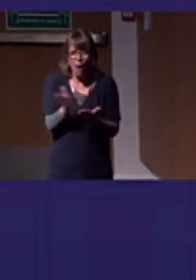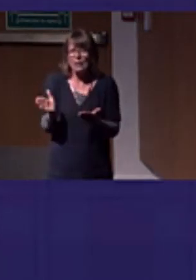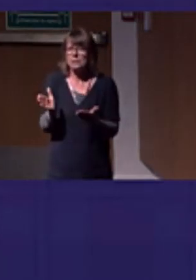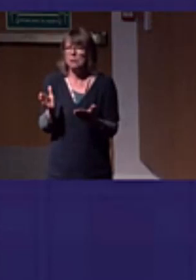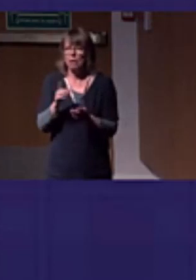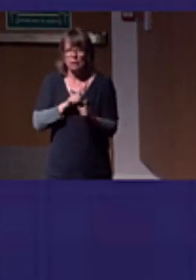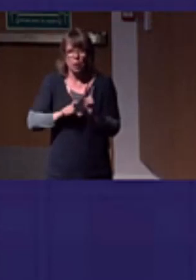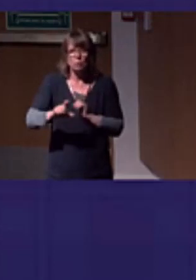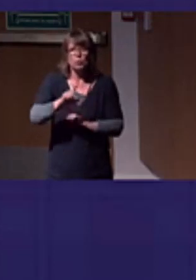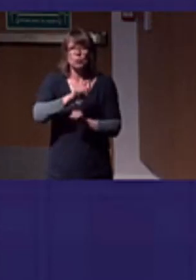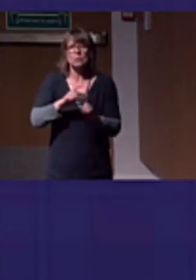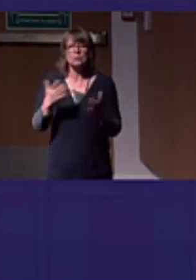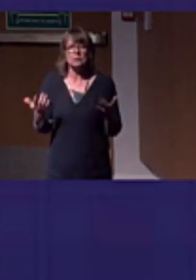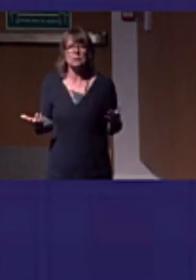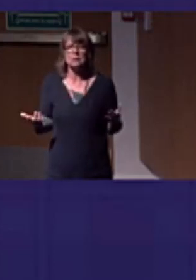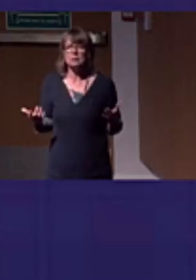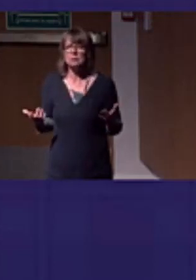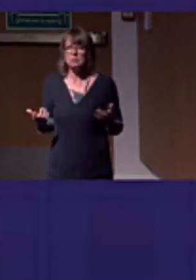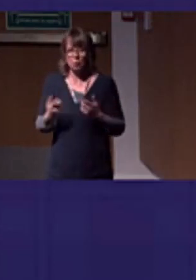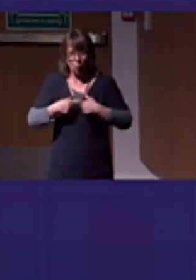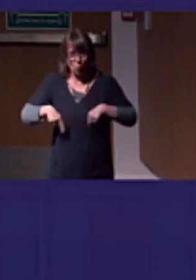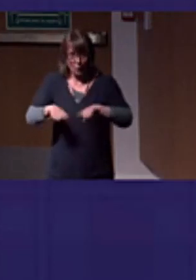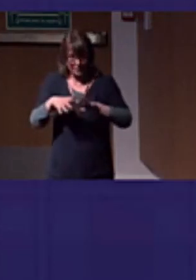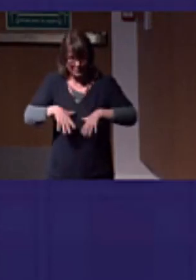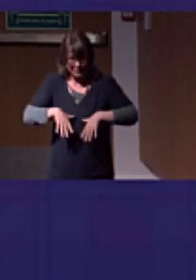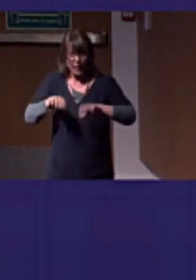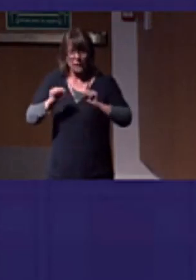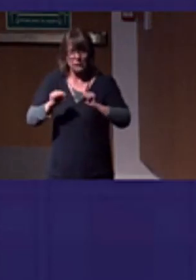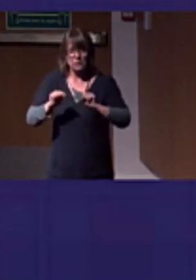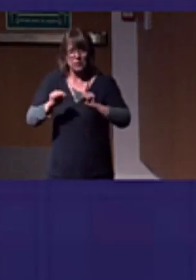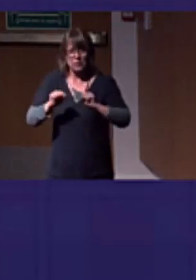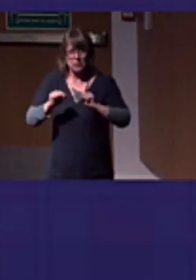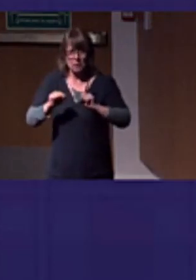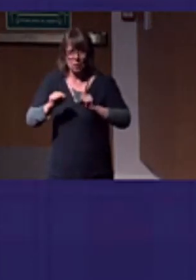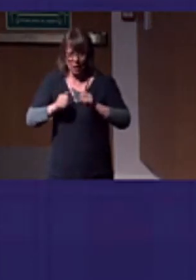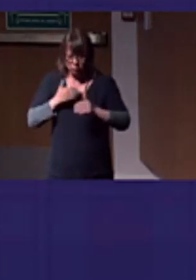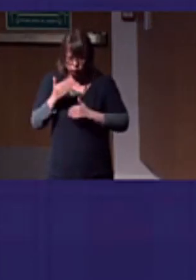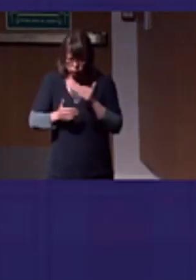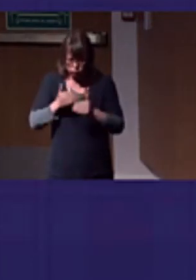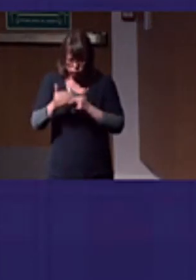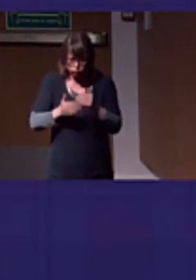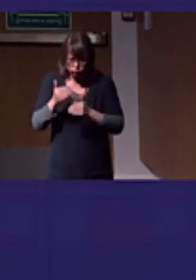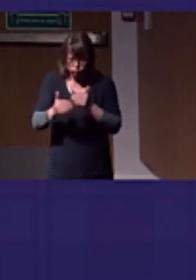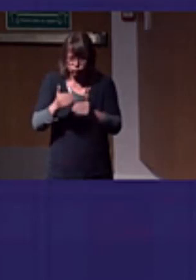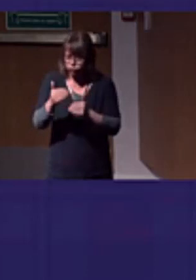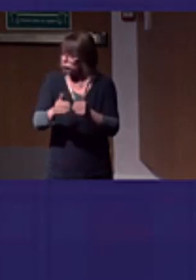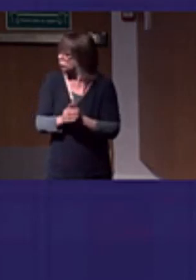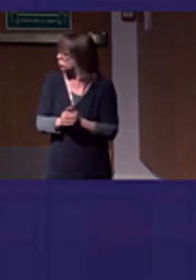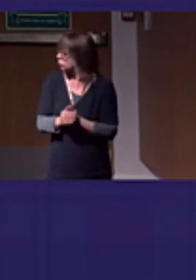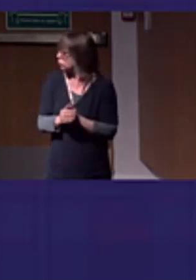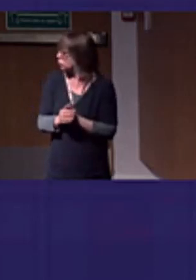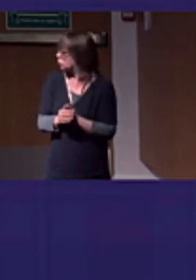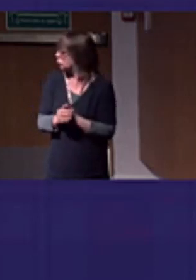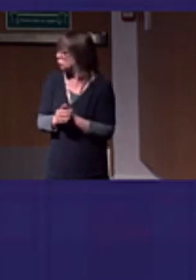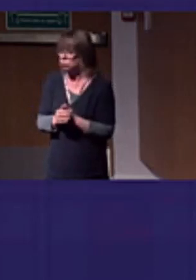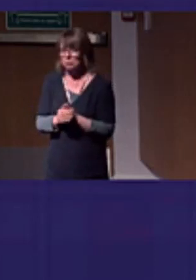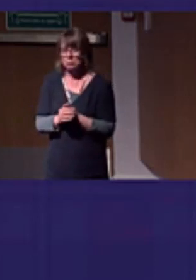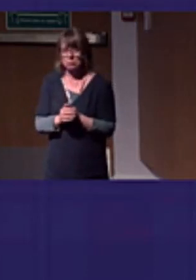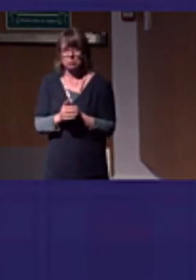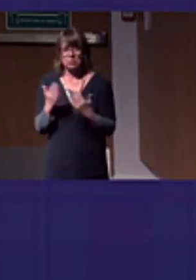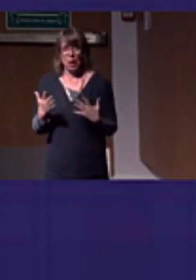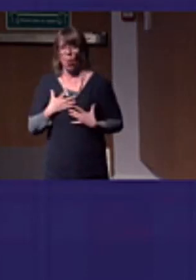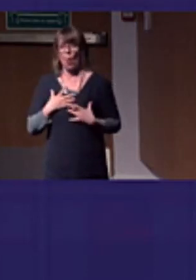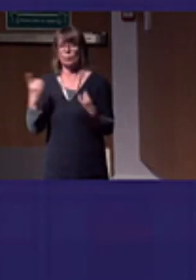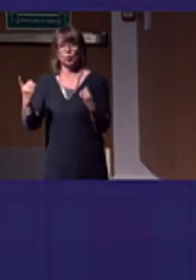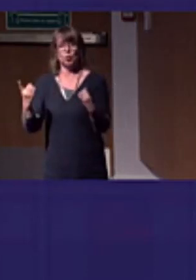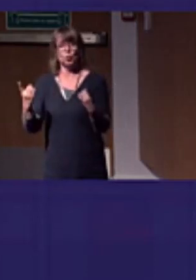even on today with accessibility, we start something, push it out there as an idea. You guys just need to keep taking that forward as much as you